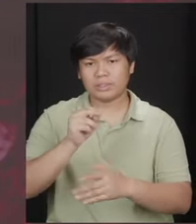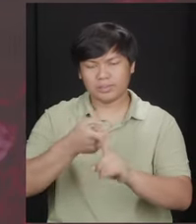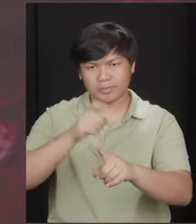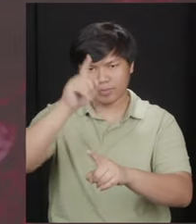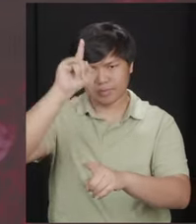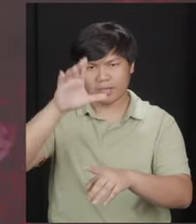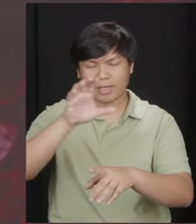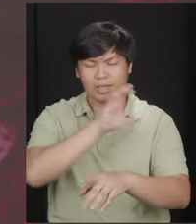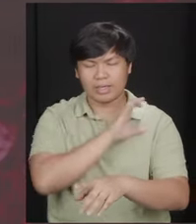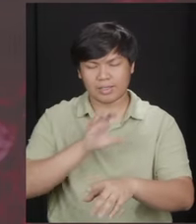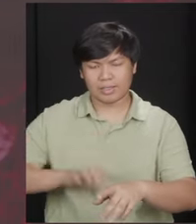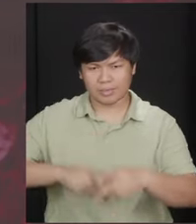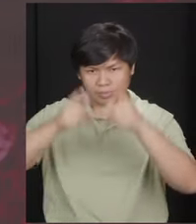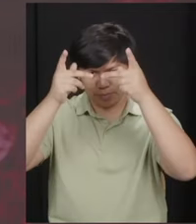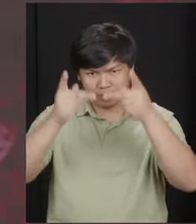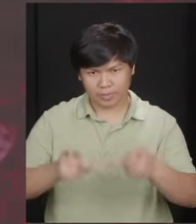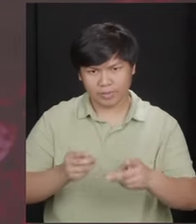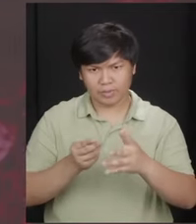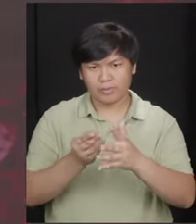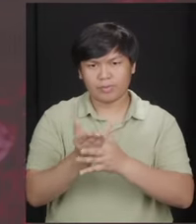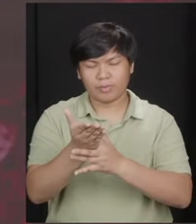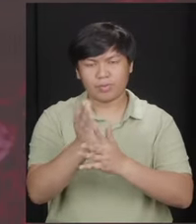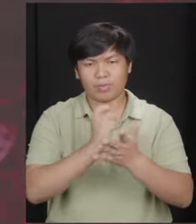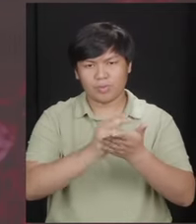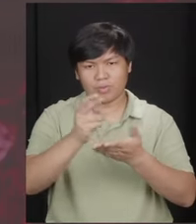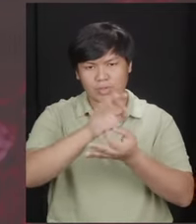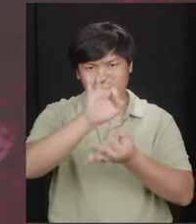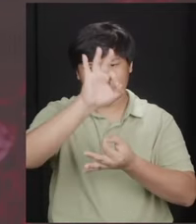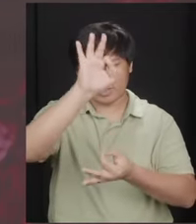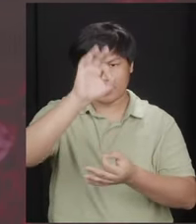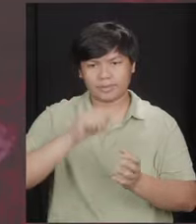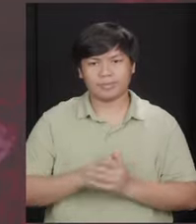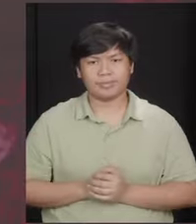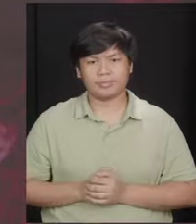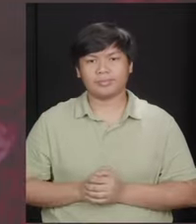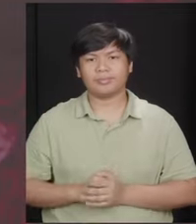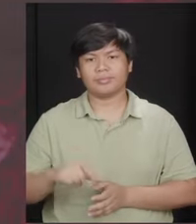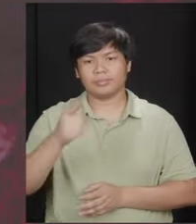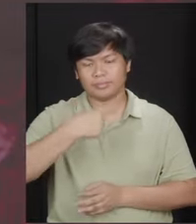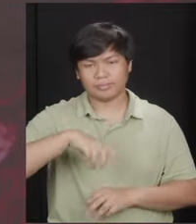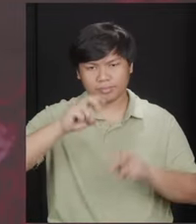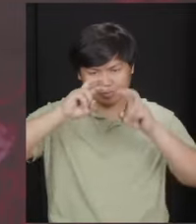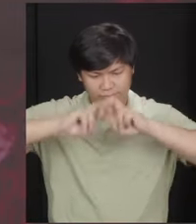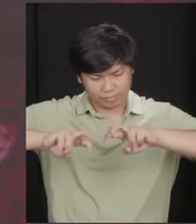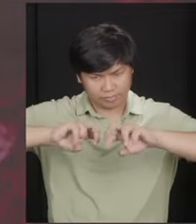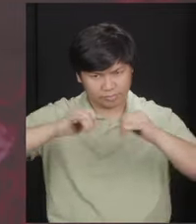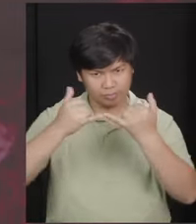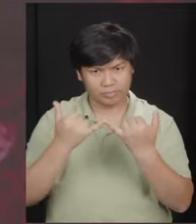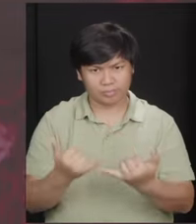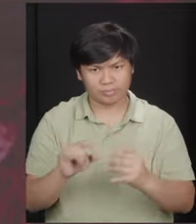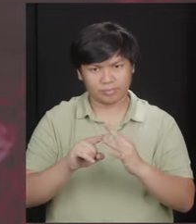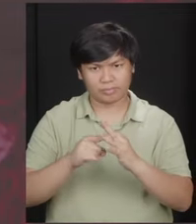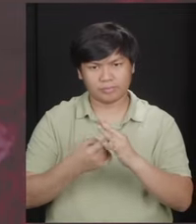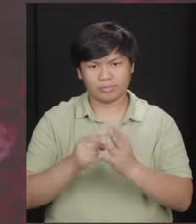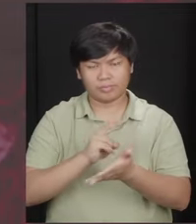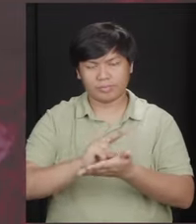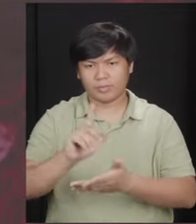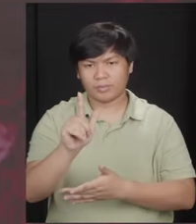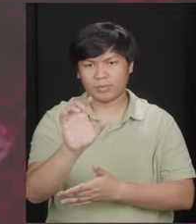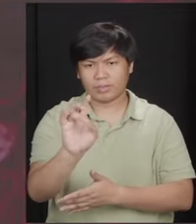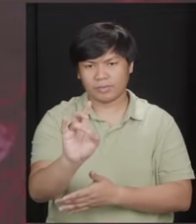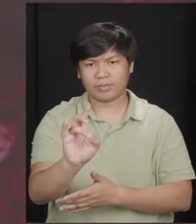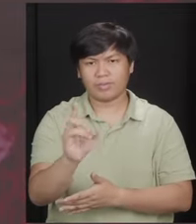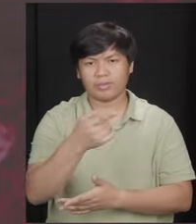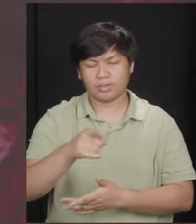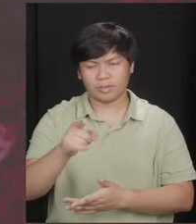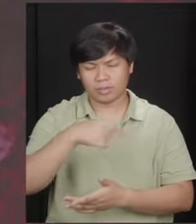presence of Christ within us through His Holy Spirit. So, we will look at this now, starting from verse 27, and I want